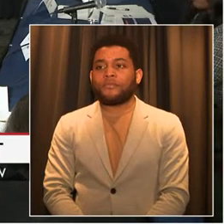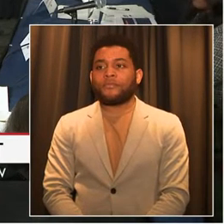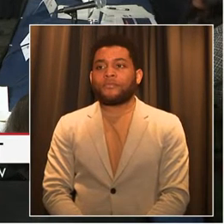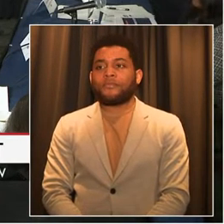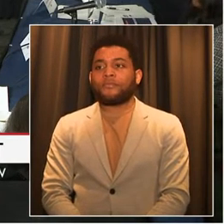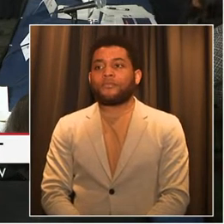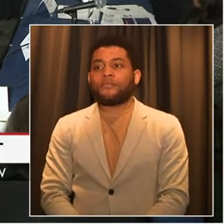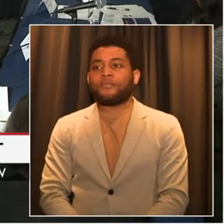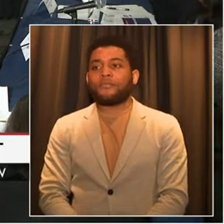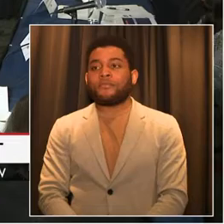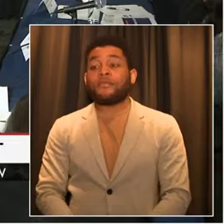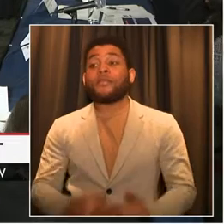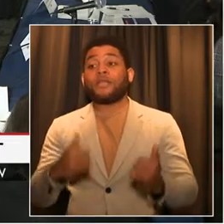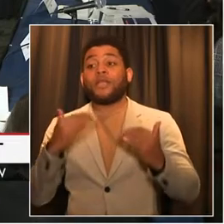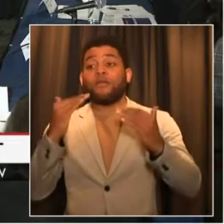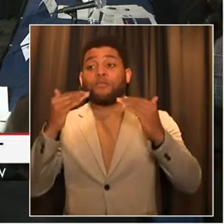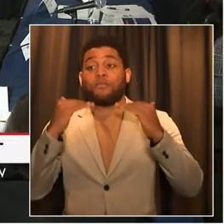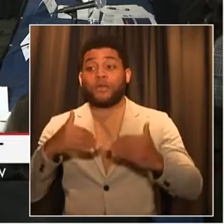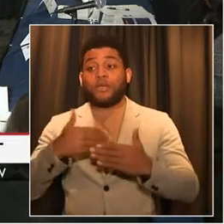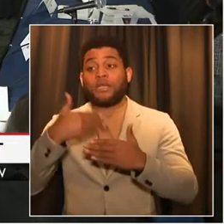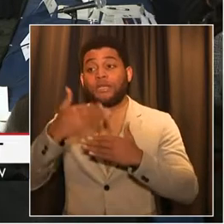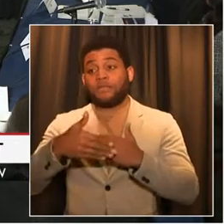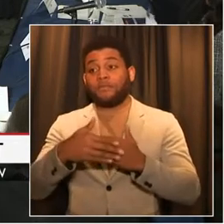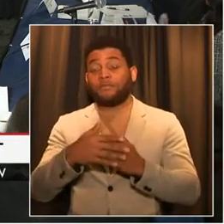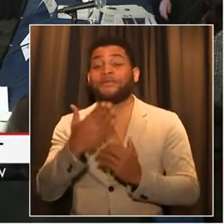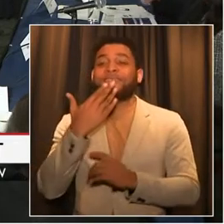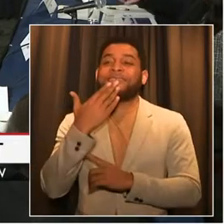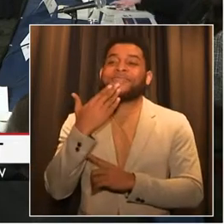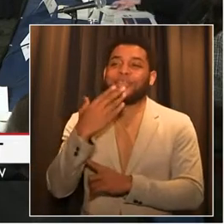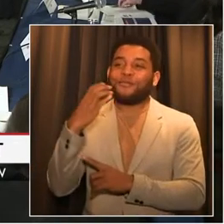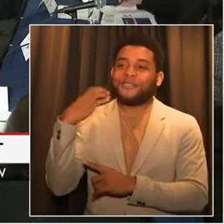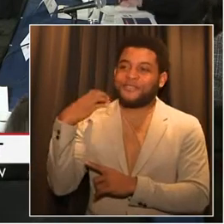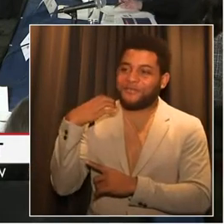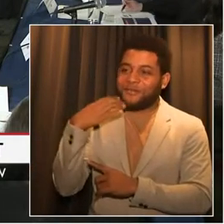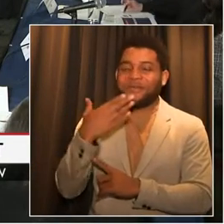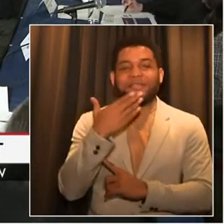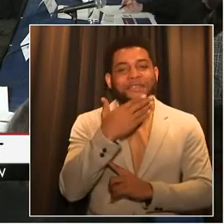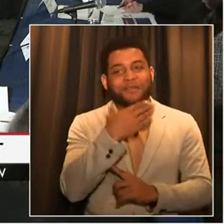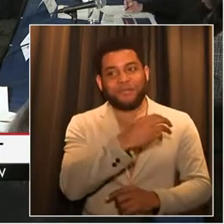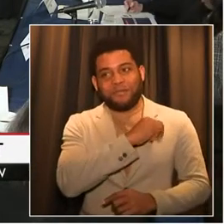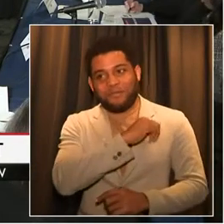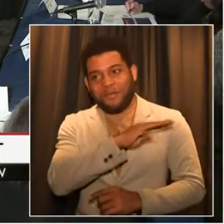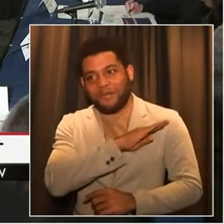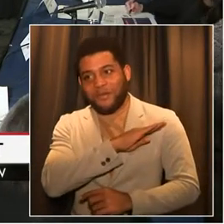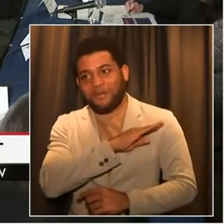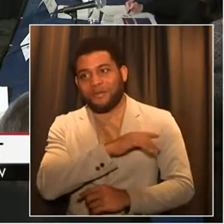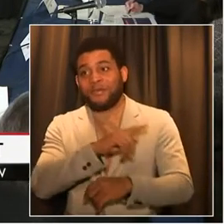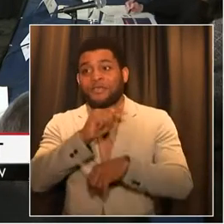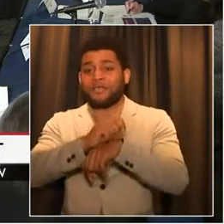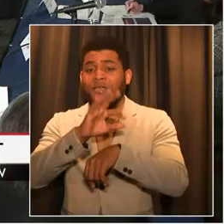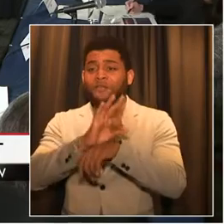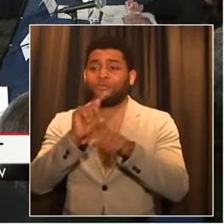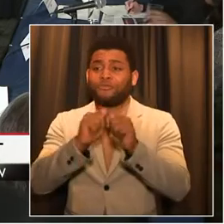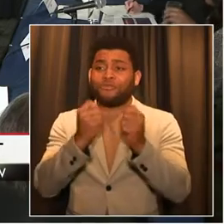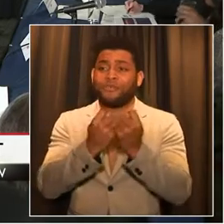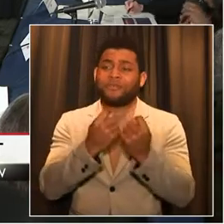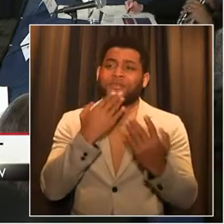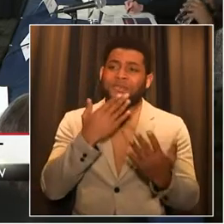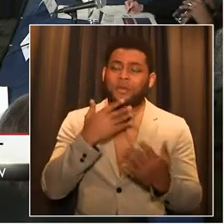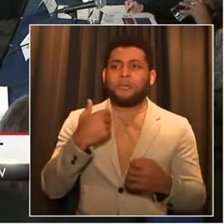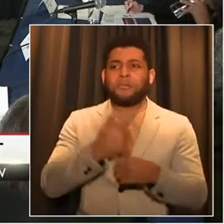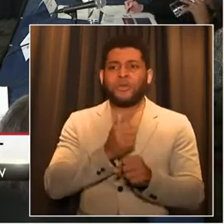Thank you, Chairman, and thank you, Mayor Bowser and your team and the task force for a daunting task to ensure that we can stabilize and